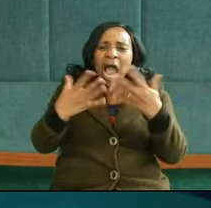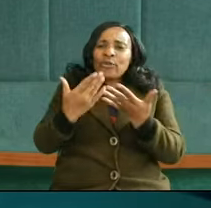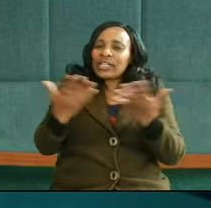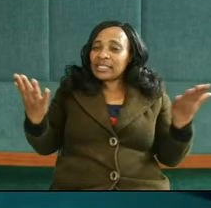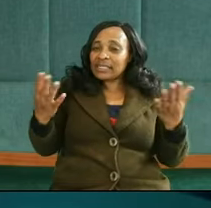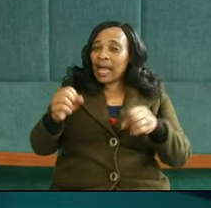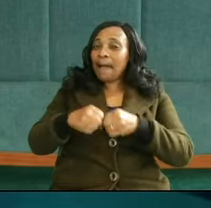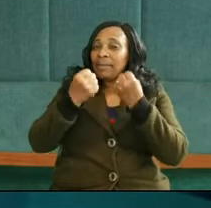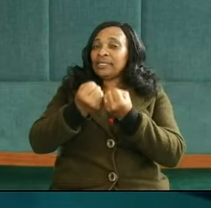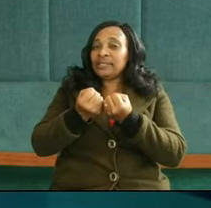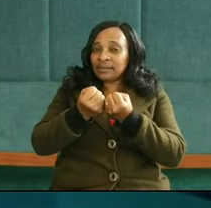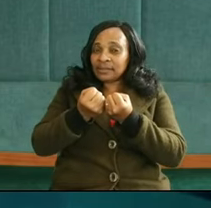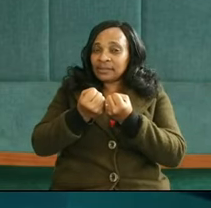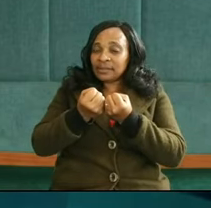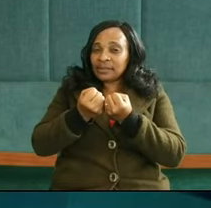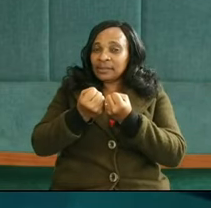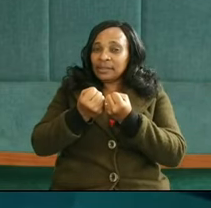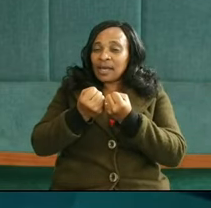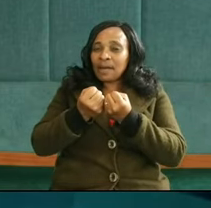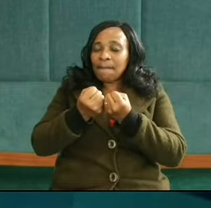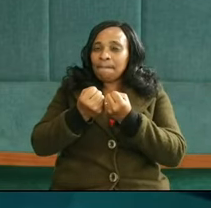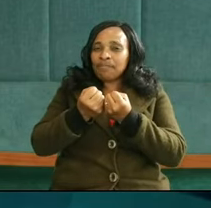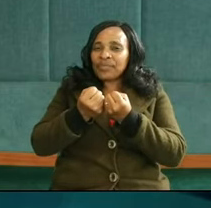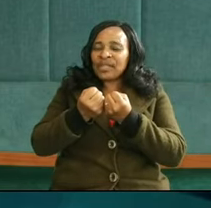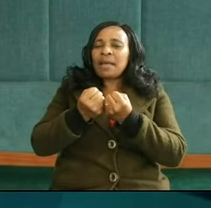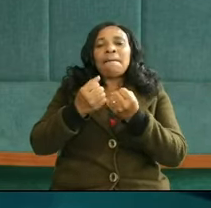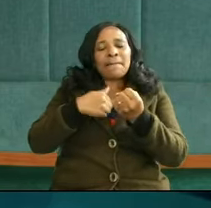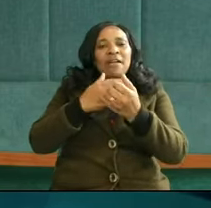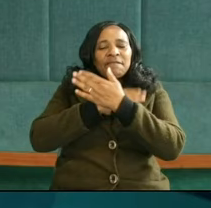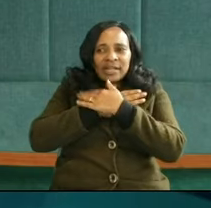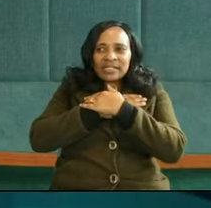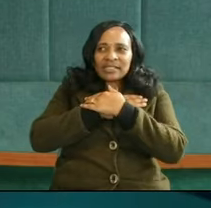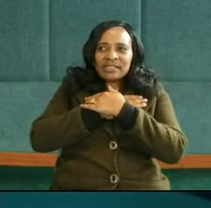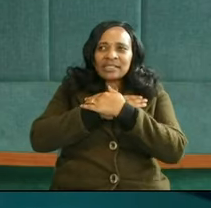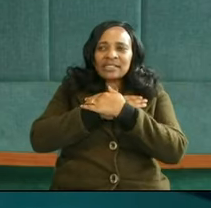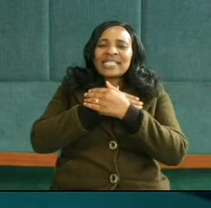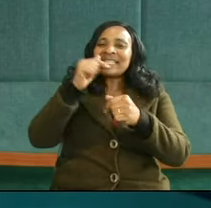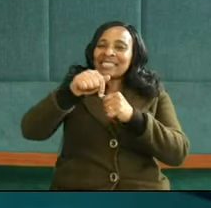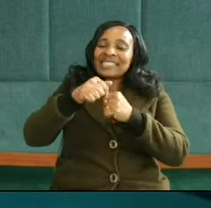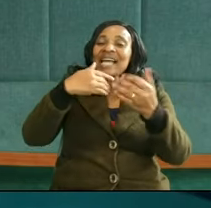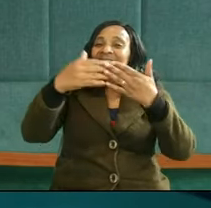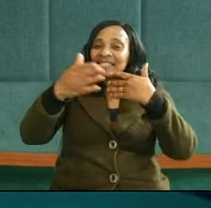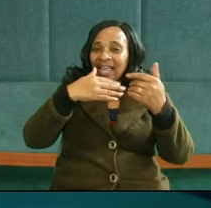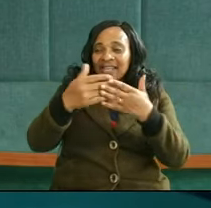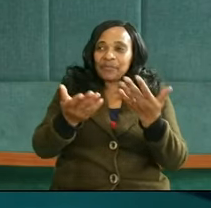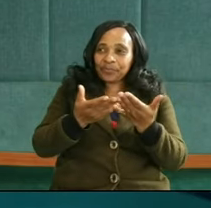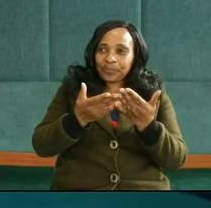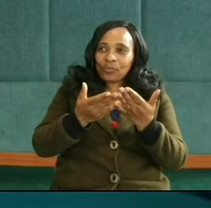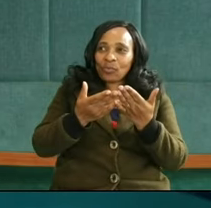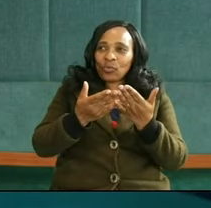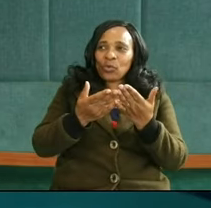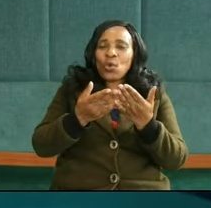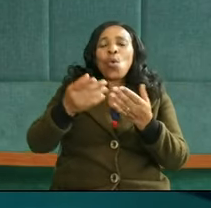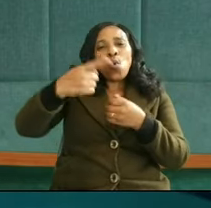heard were actually the real one. Friends, it is significant that